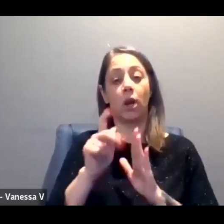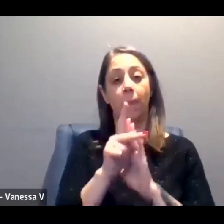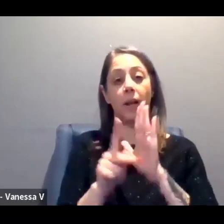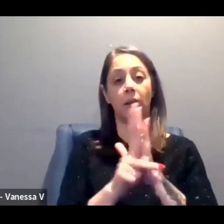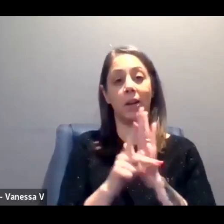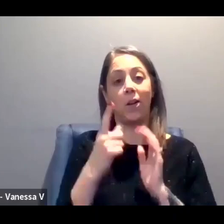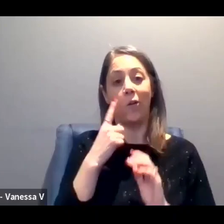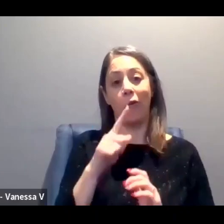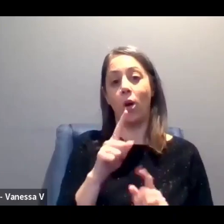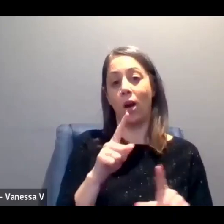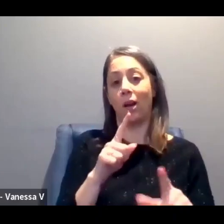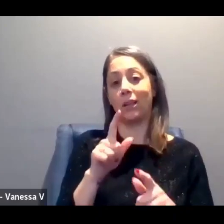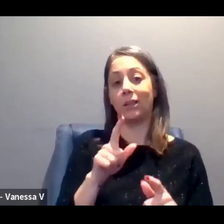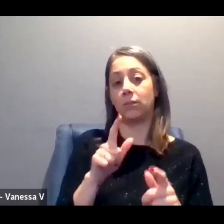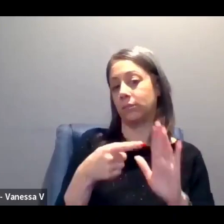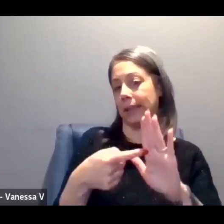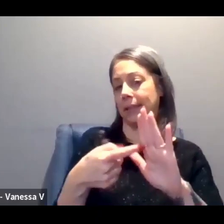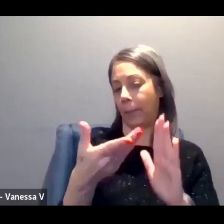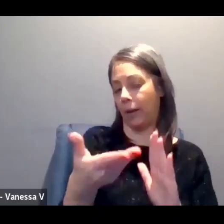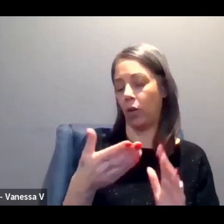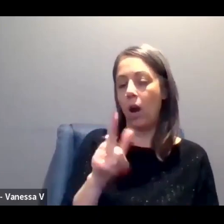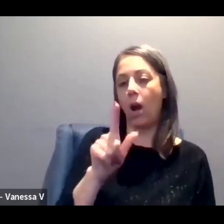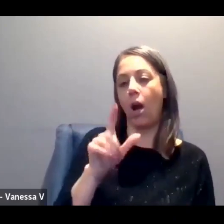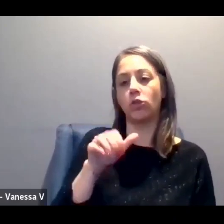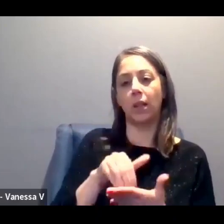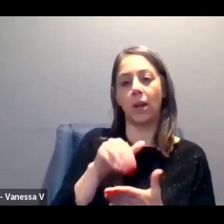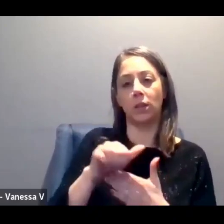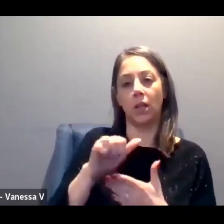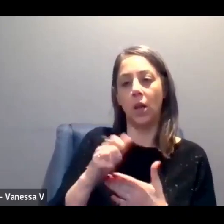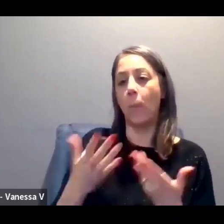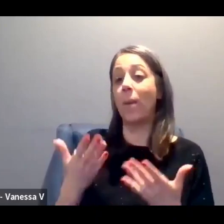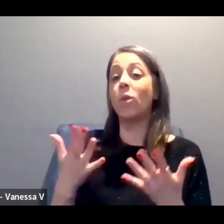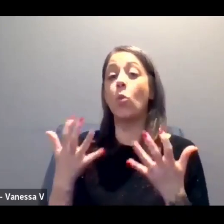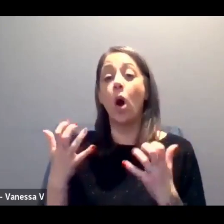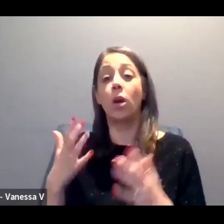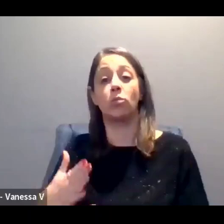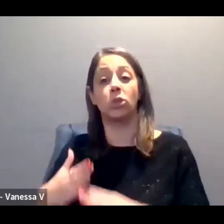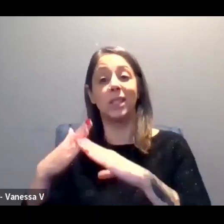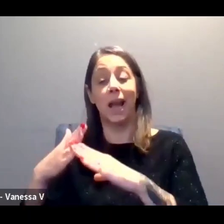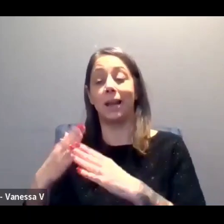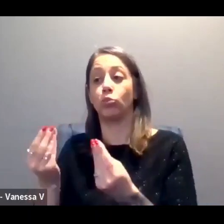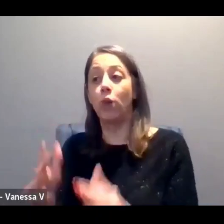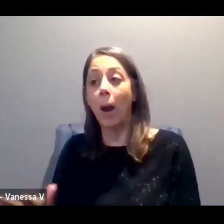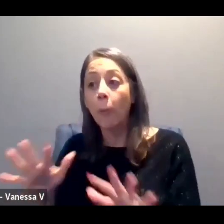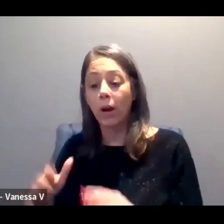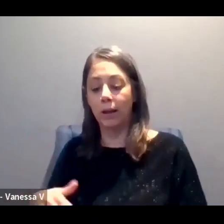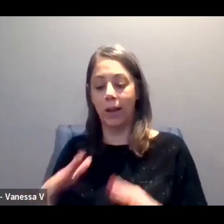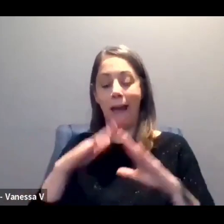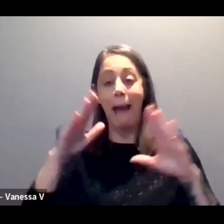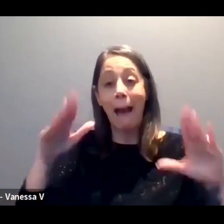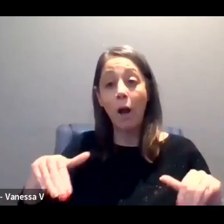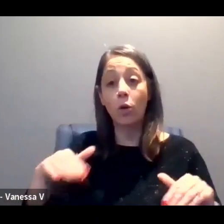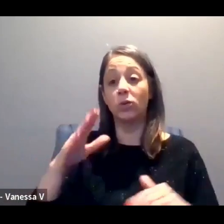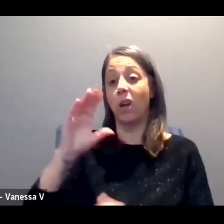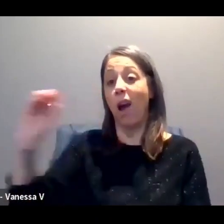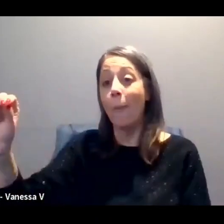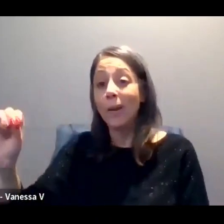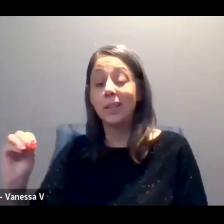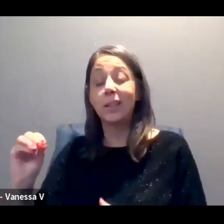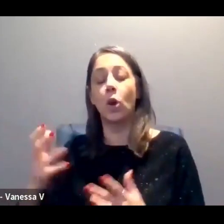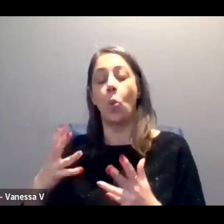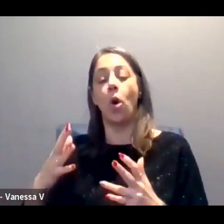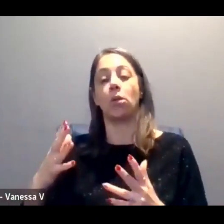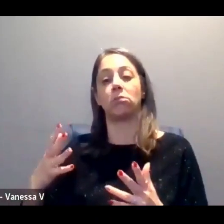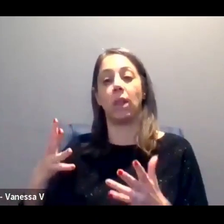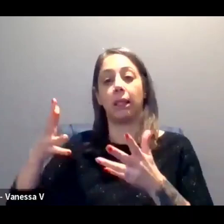the example there is $100,000. Maybe it's a cabin. I want to protect this property, this piece of company to have this legacy to leave my